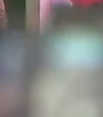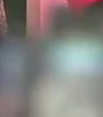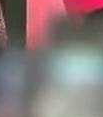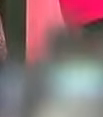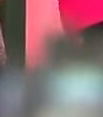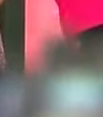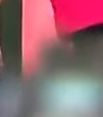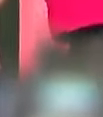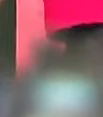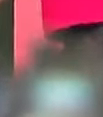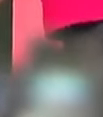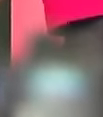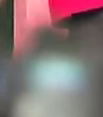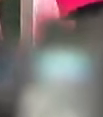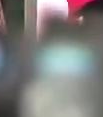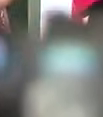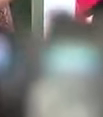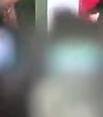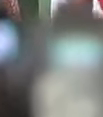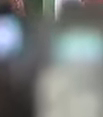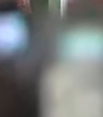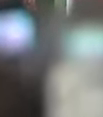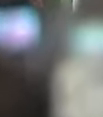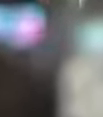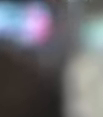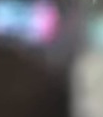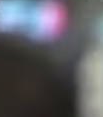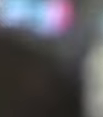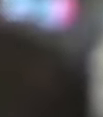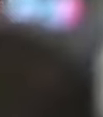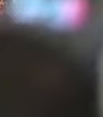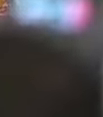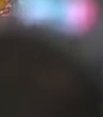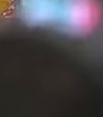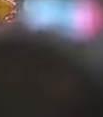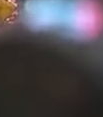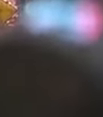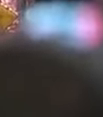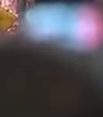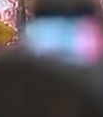Nobody can